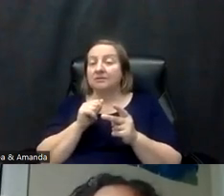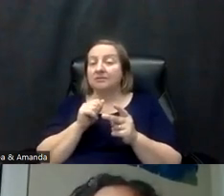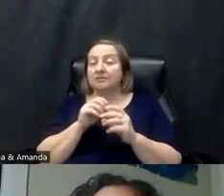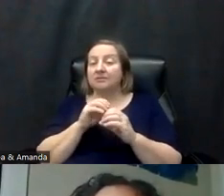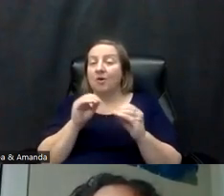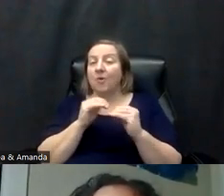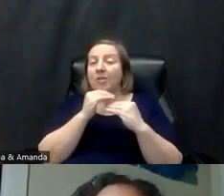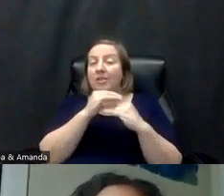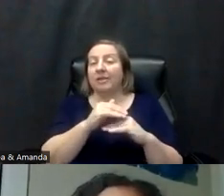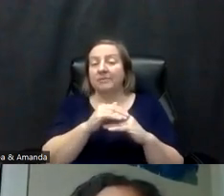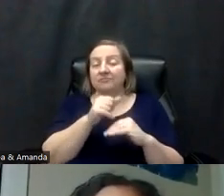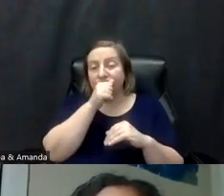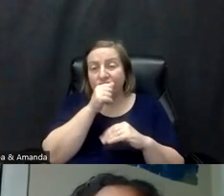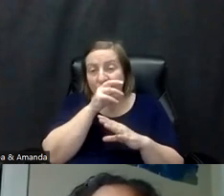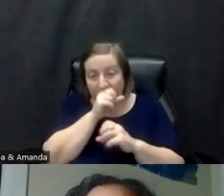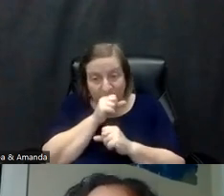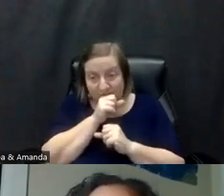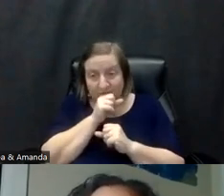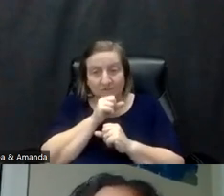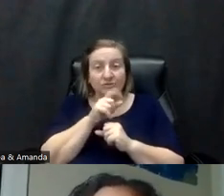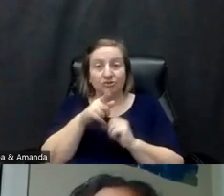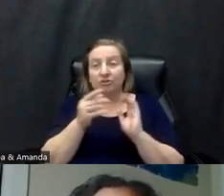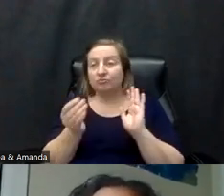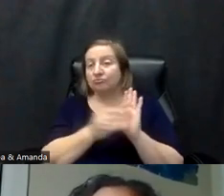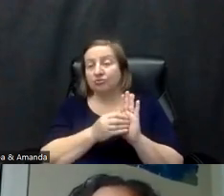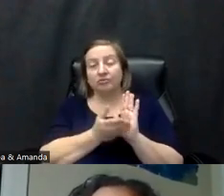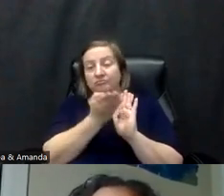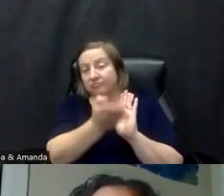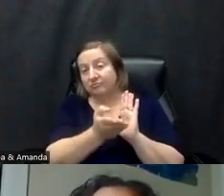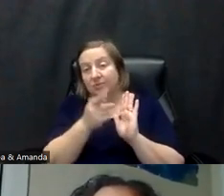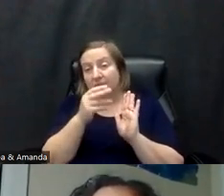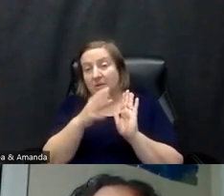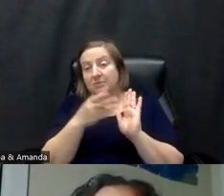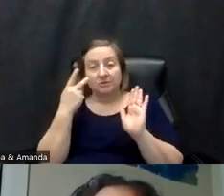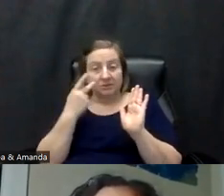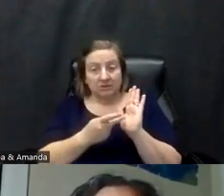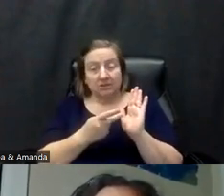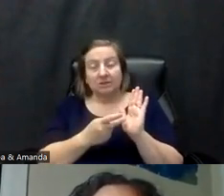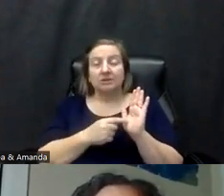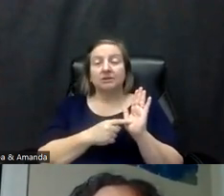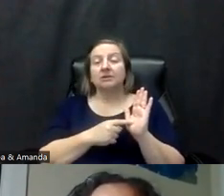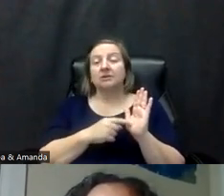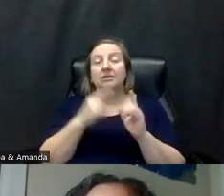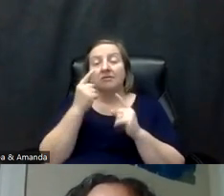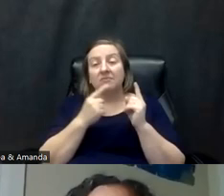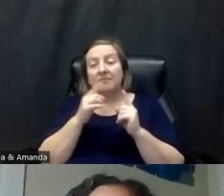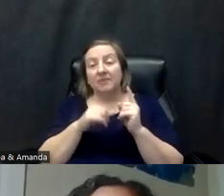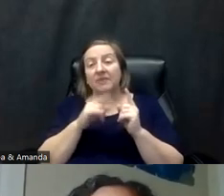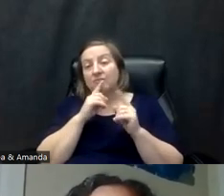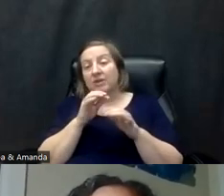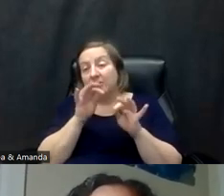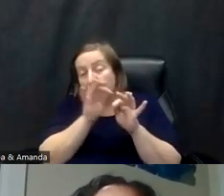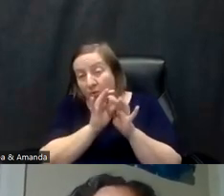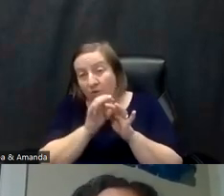those limitations of confidentiality. They're just going to put it all out there for the public, and they're thinking that this is really important